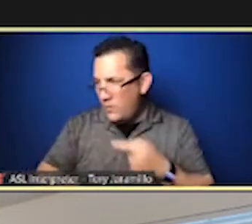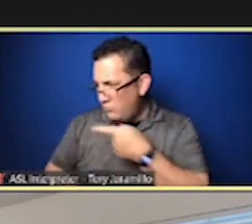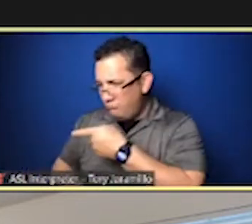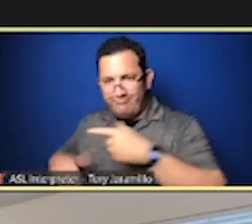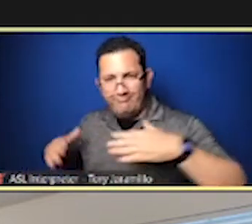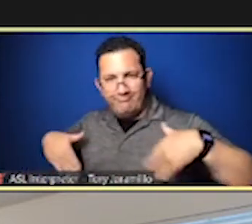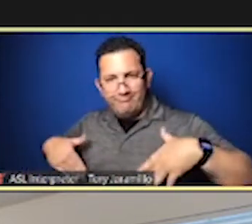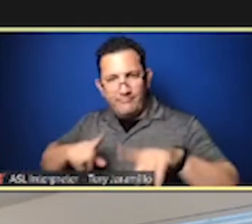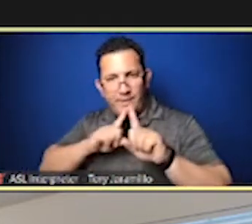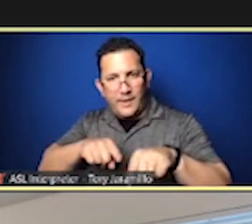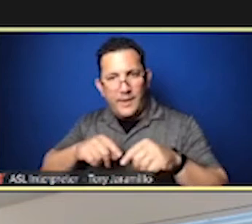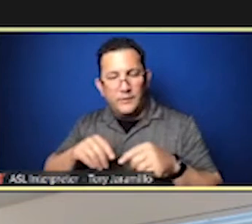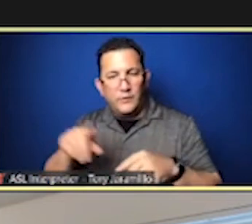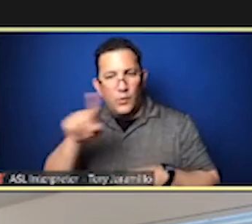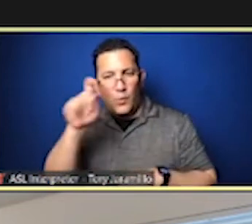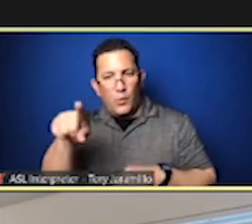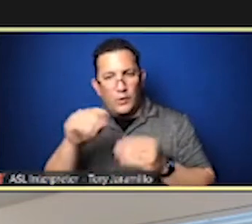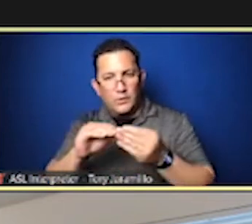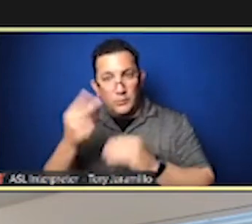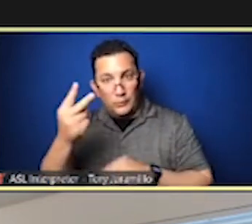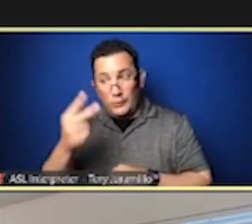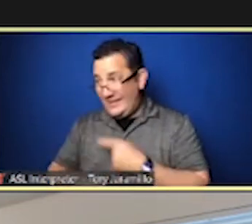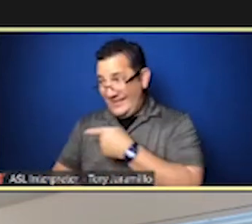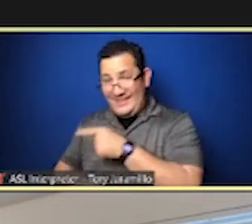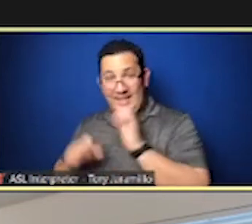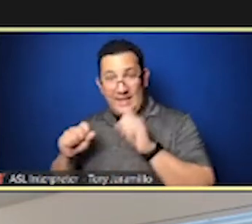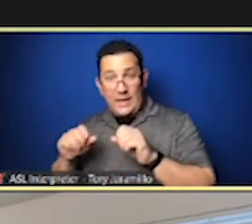then open that assignment back up,